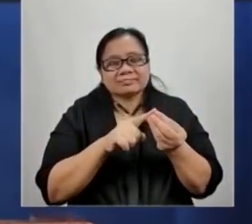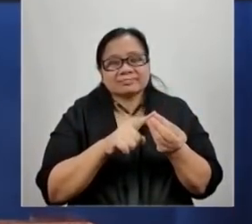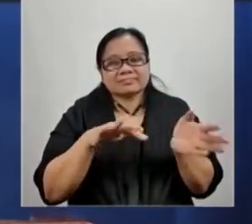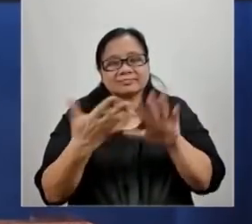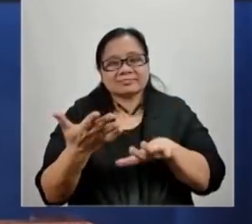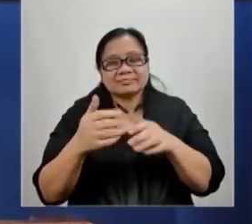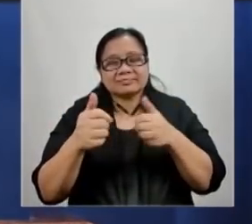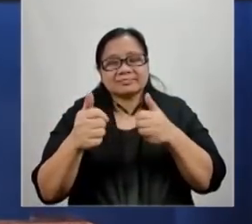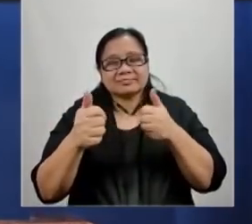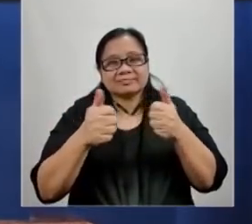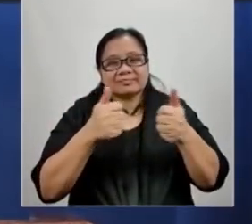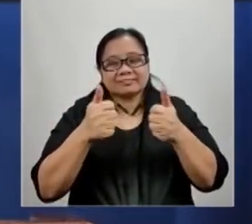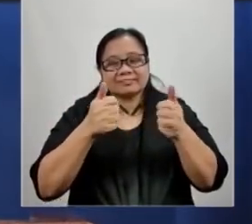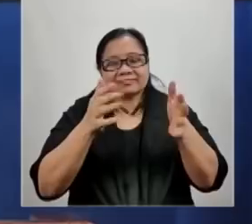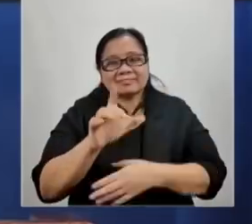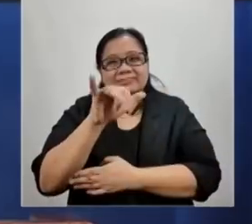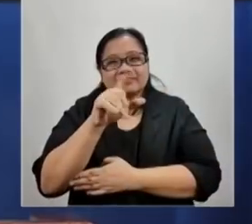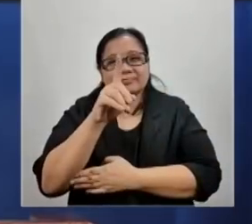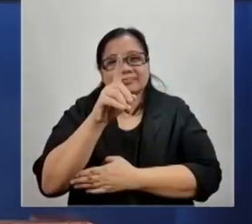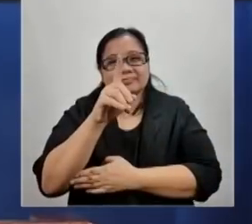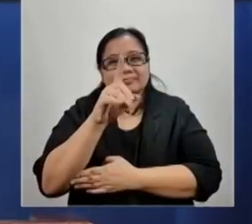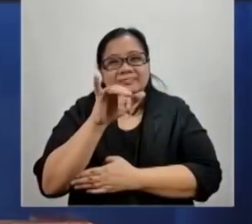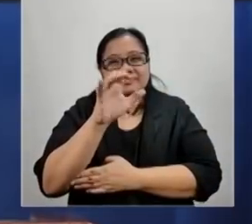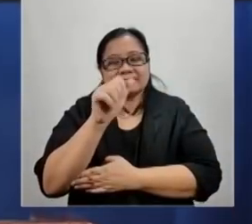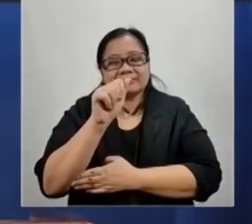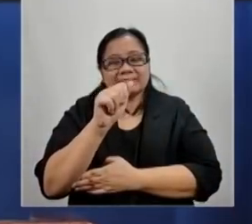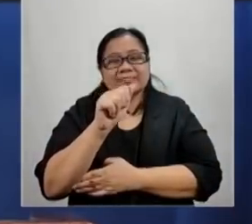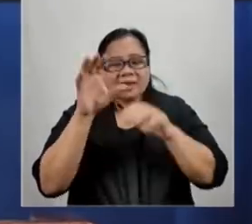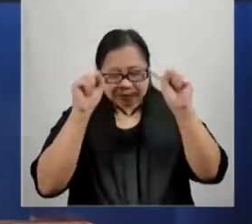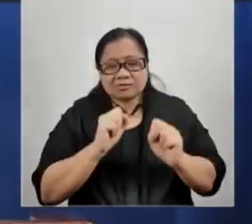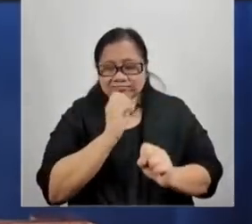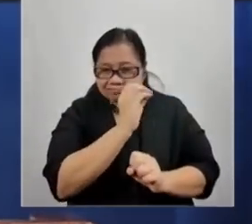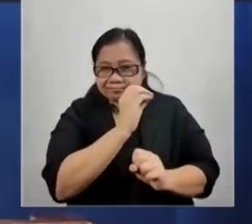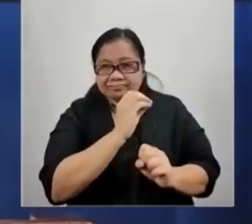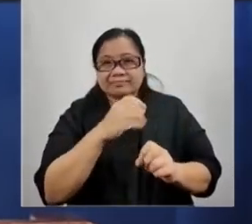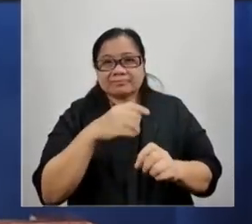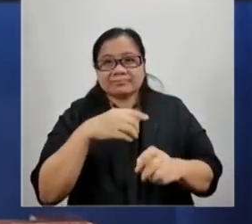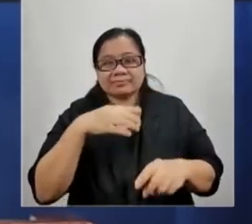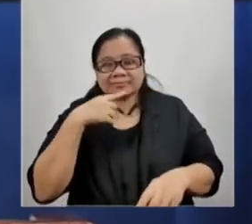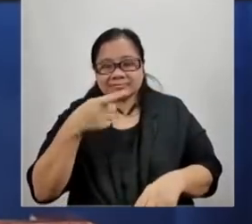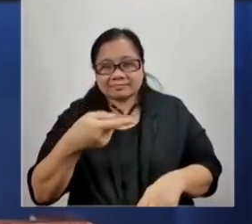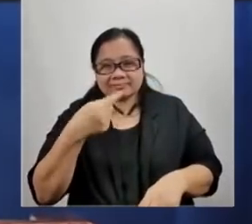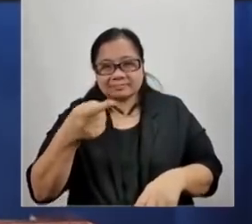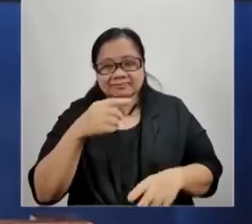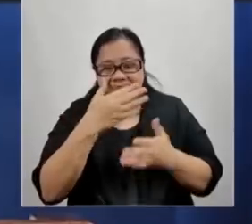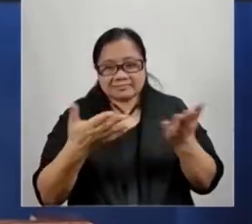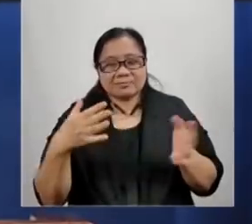the President will be issuing his own statement. So let's just wait for that. Thank you, ma'am. Michelle Gilang.